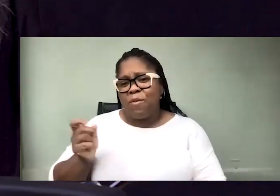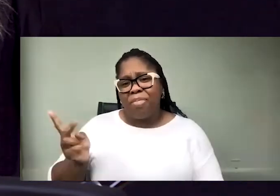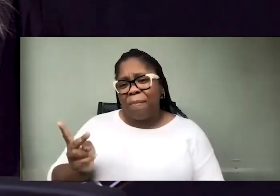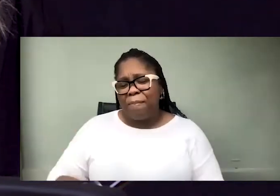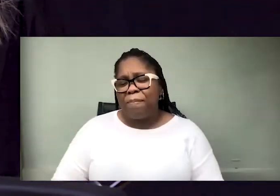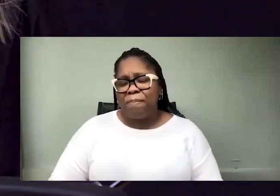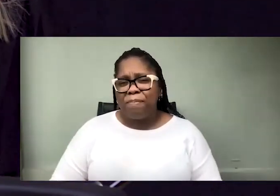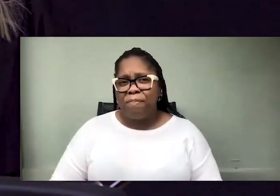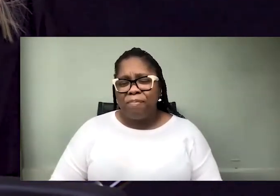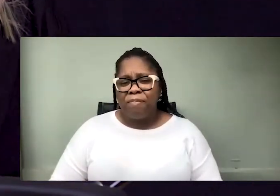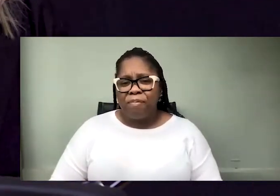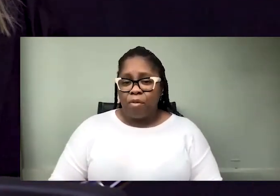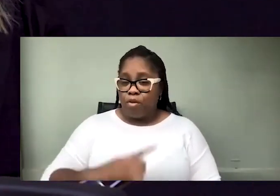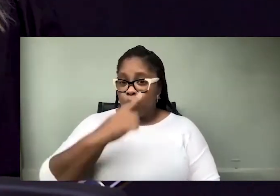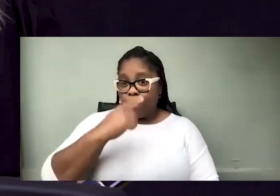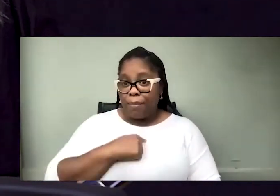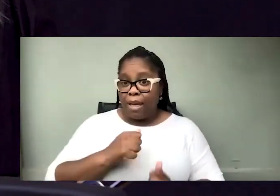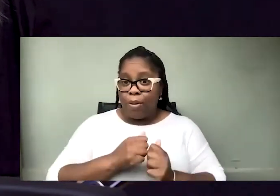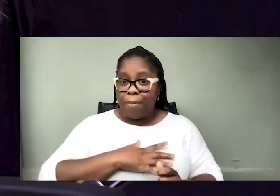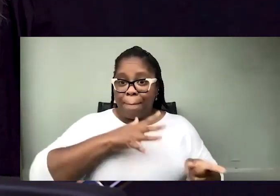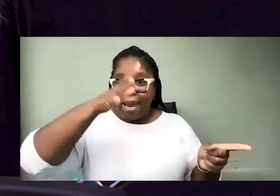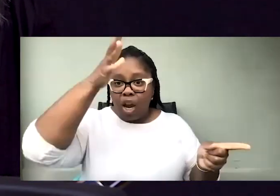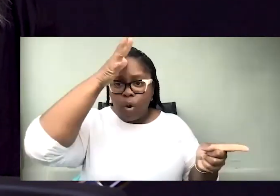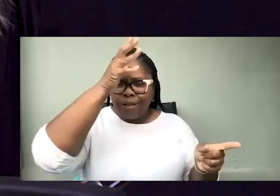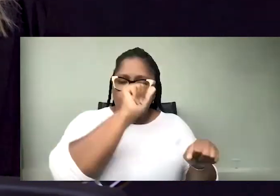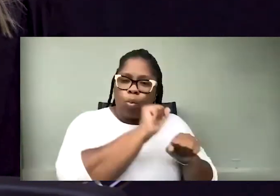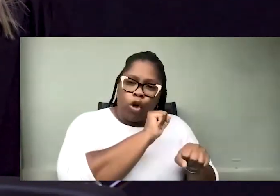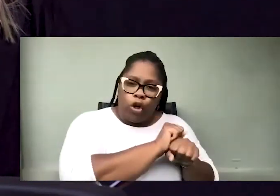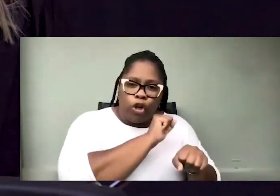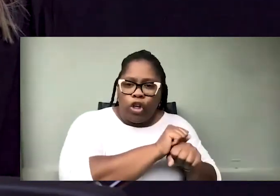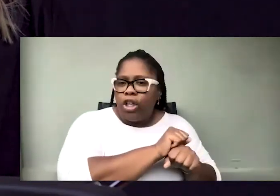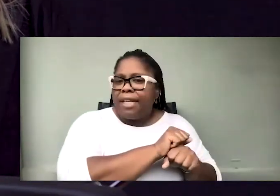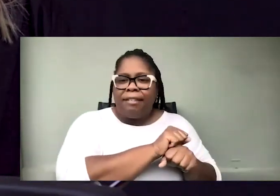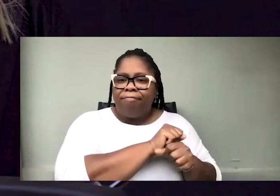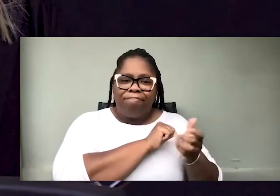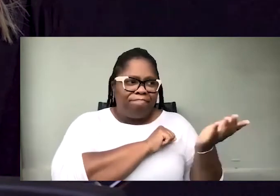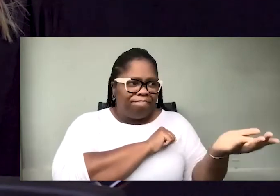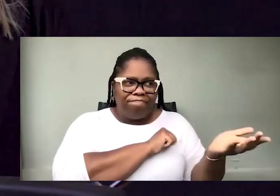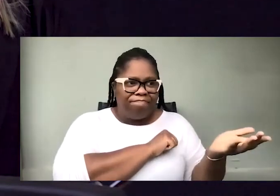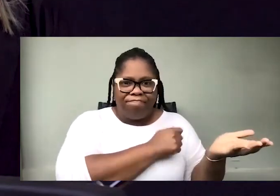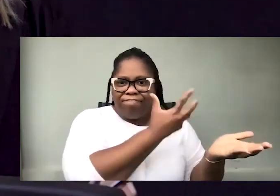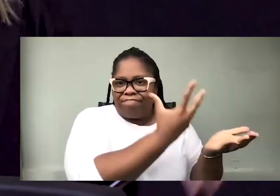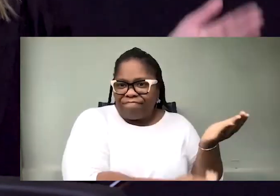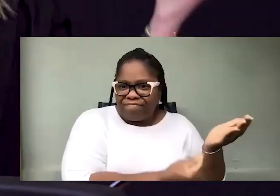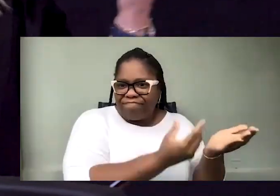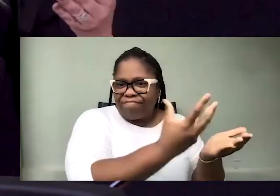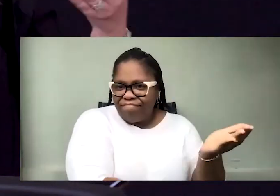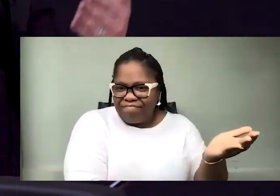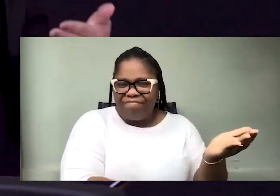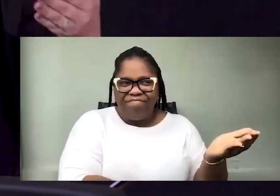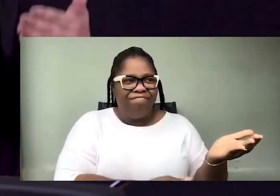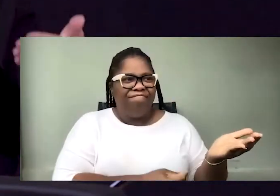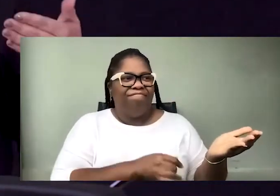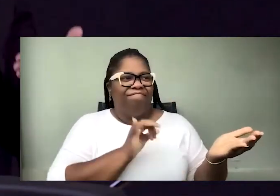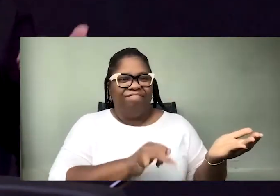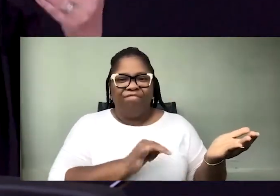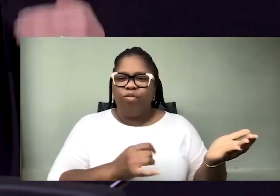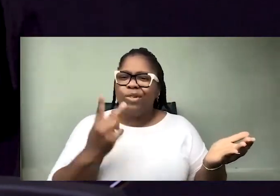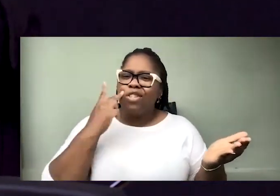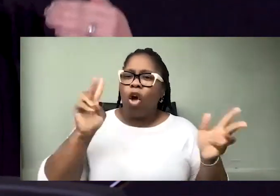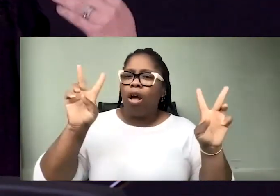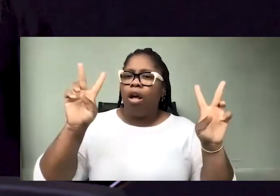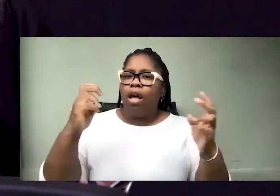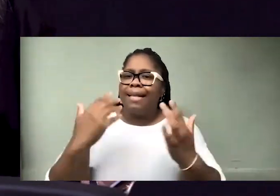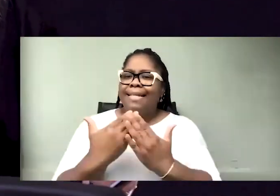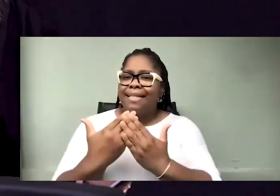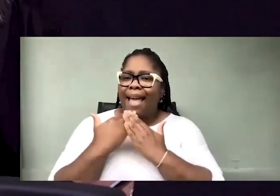think for me, with my parents being working parents, what we saw was almost like that sandwich generation that